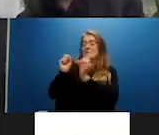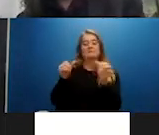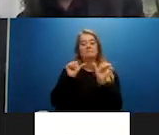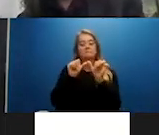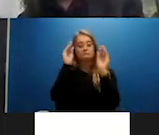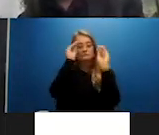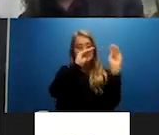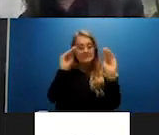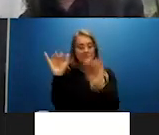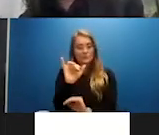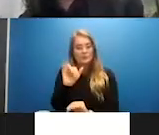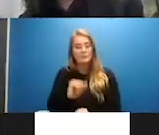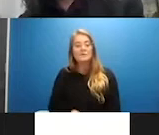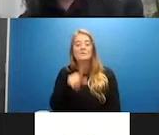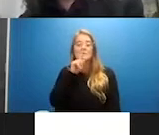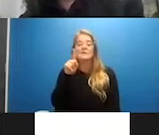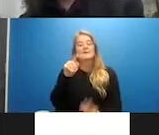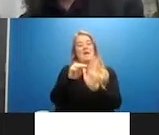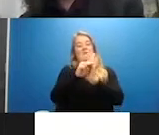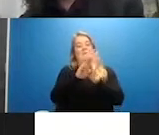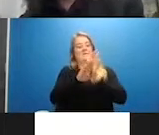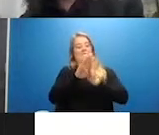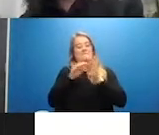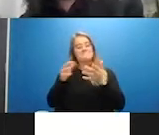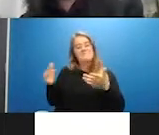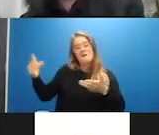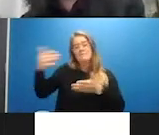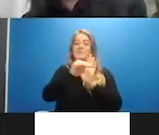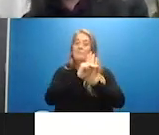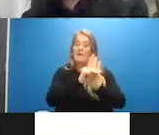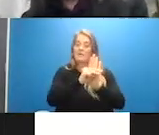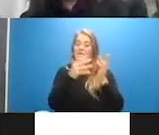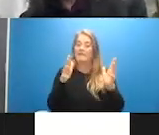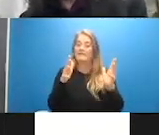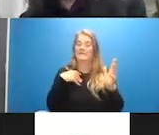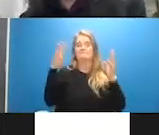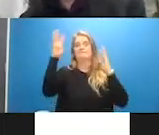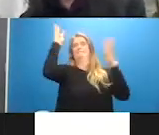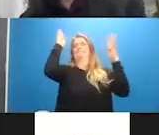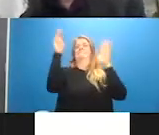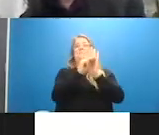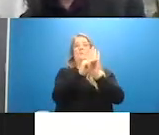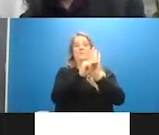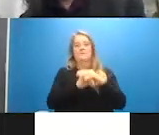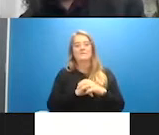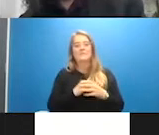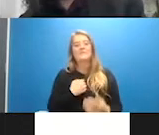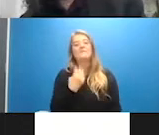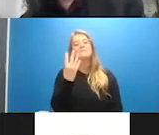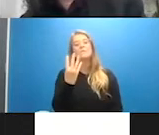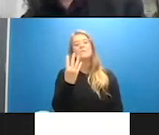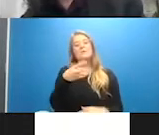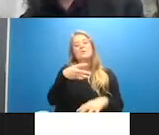I've gathered a model, and it's just a model. That's all it is, something that's made up of 4